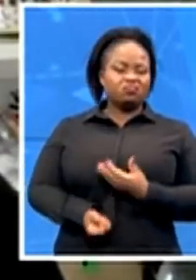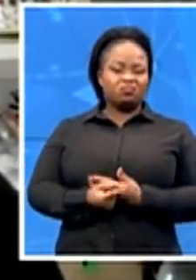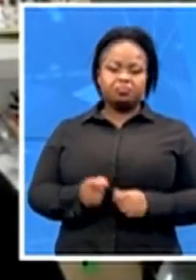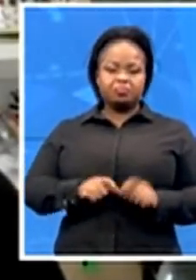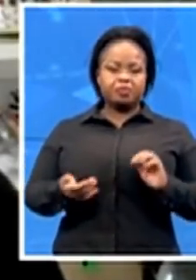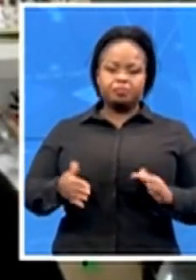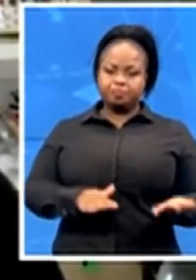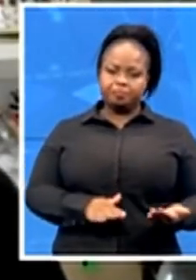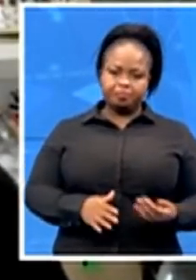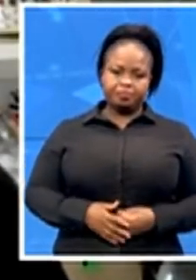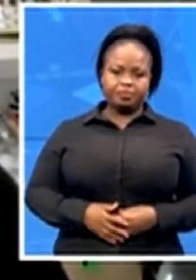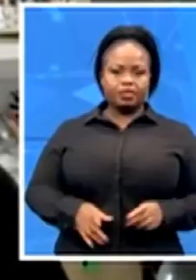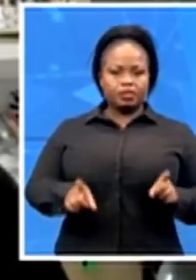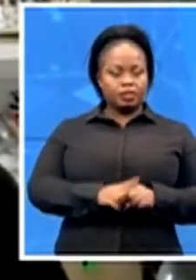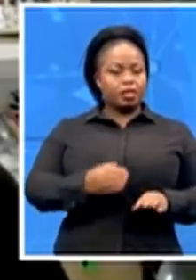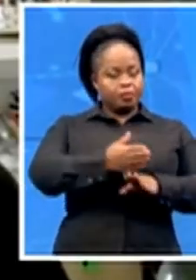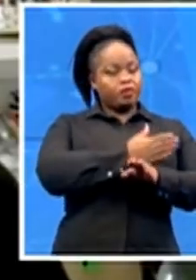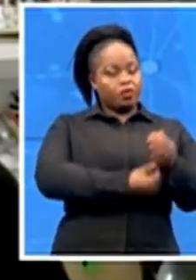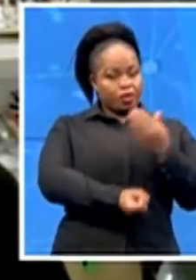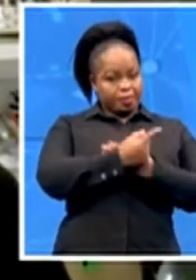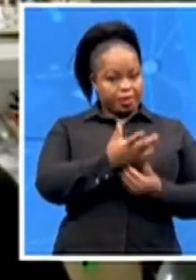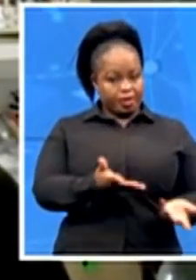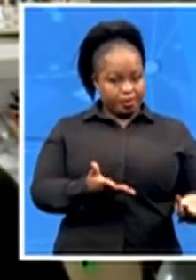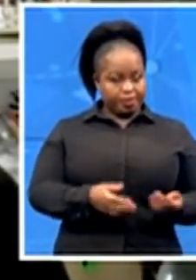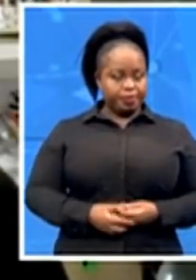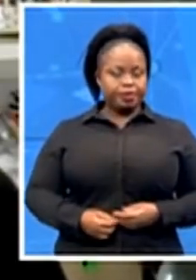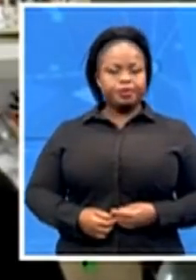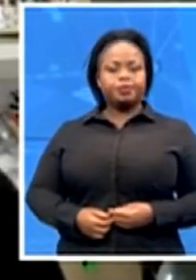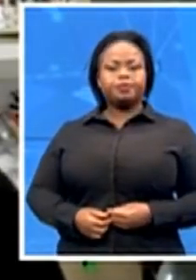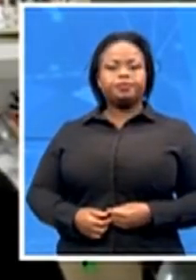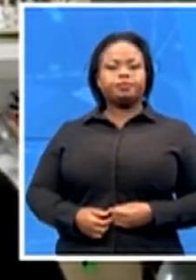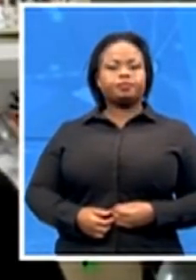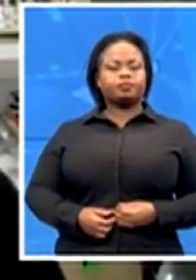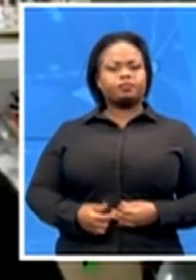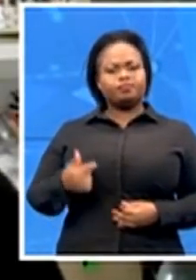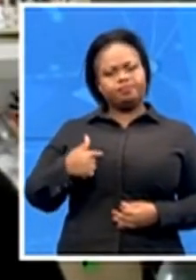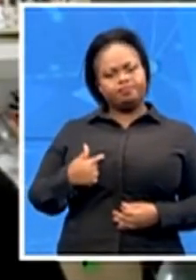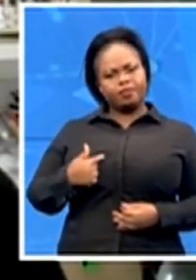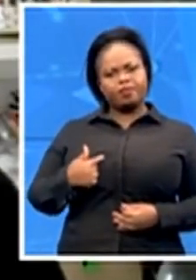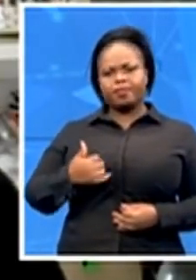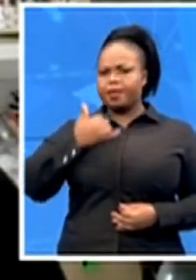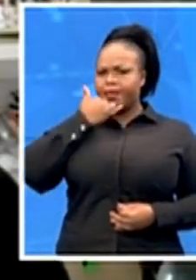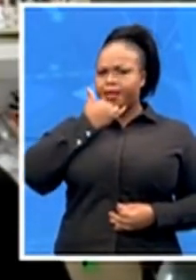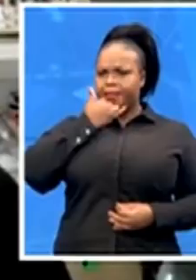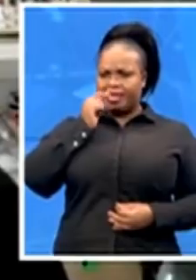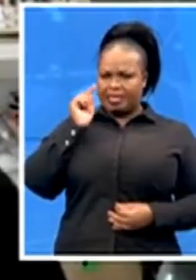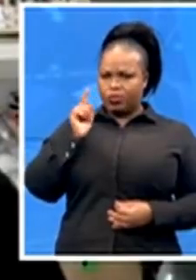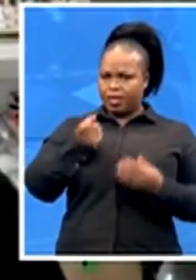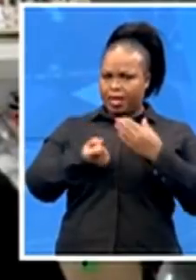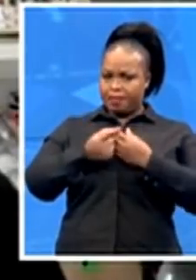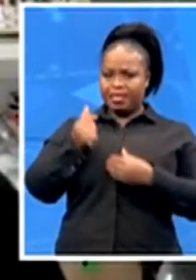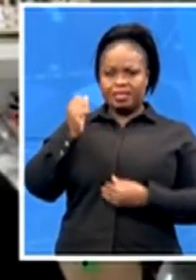previously. So what comforts me about what happened in Nkandla is that there was no force, there was